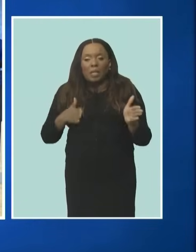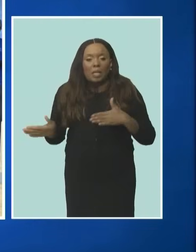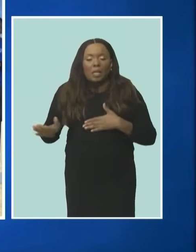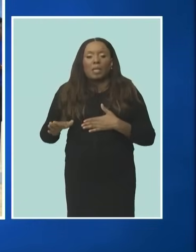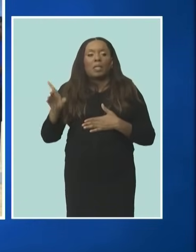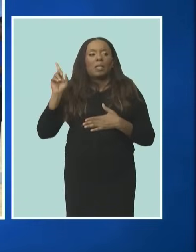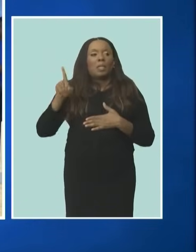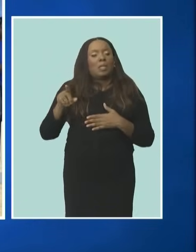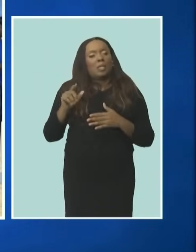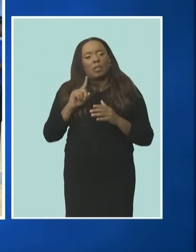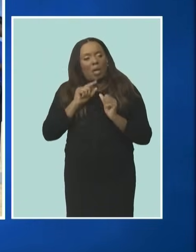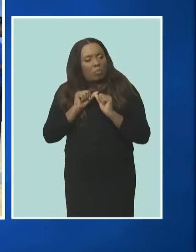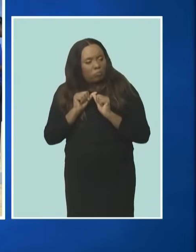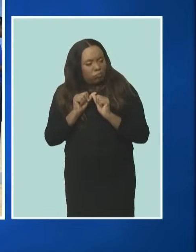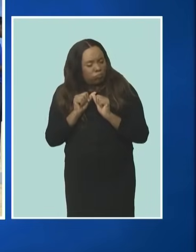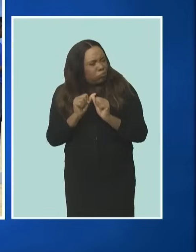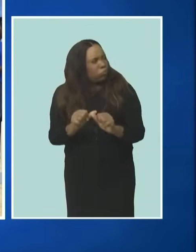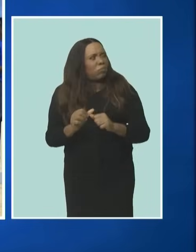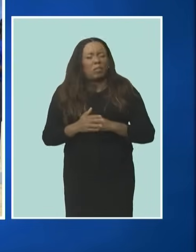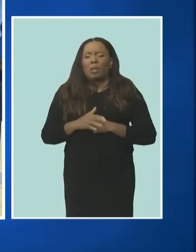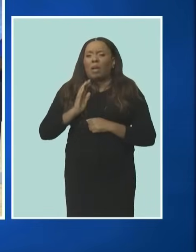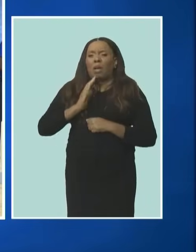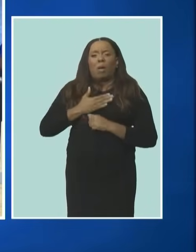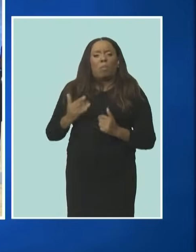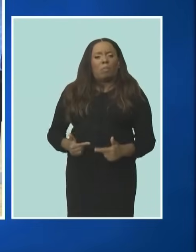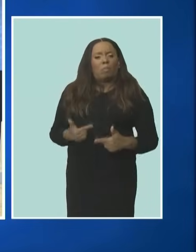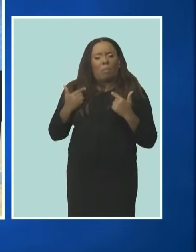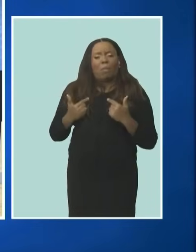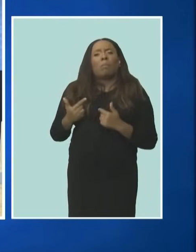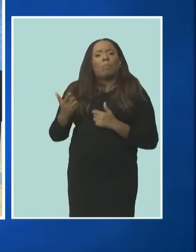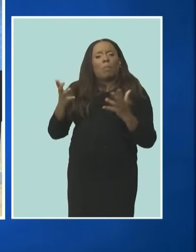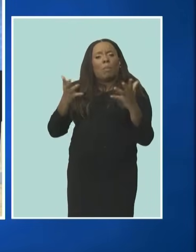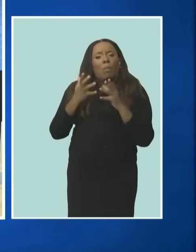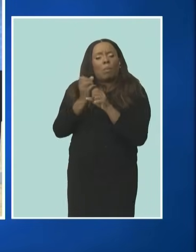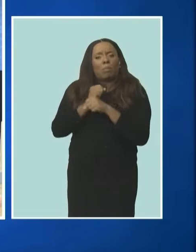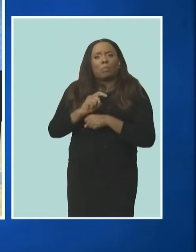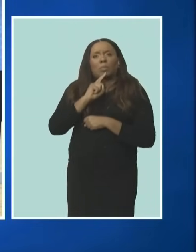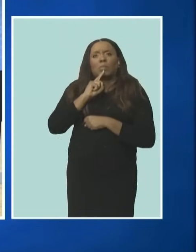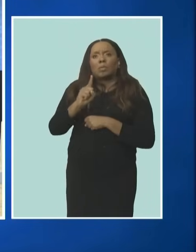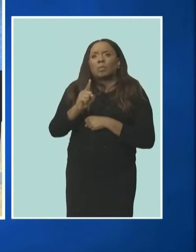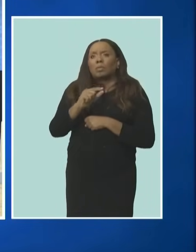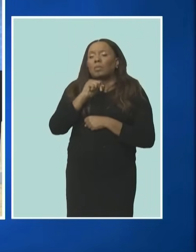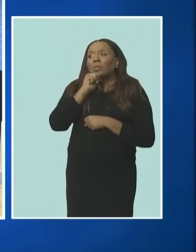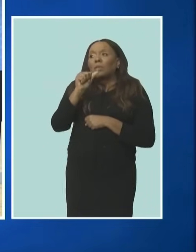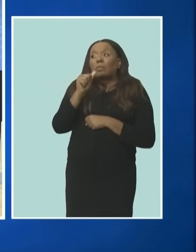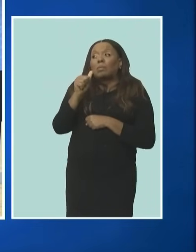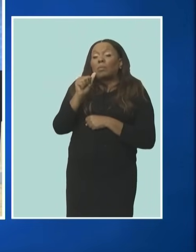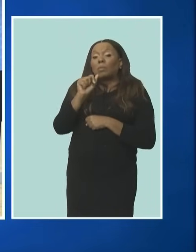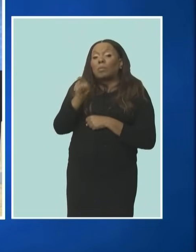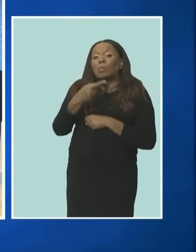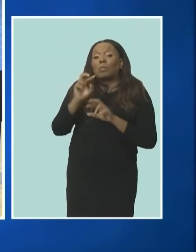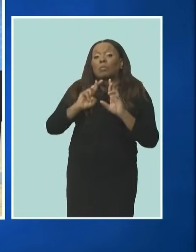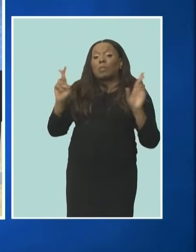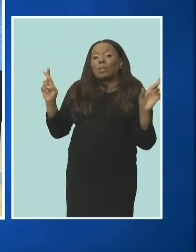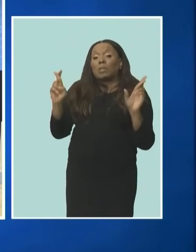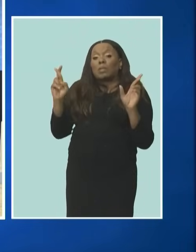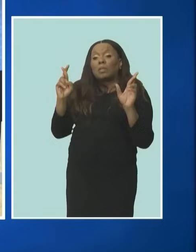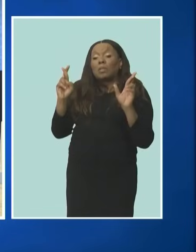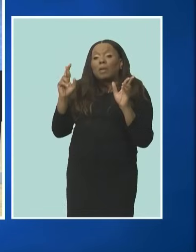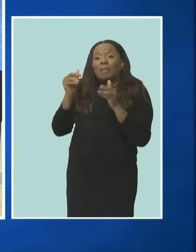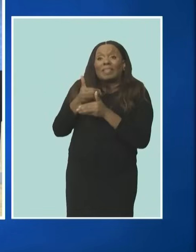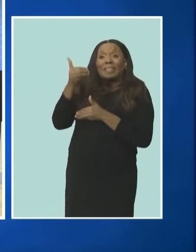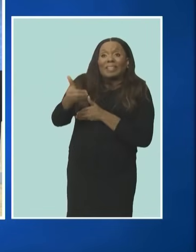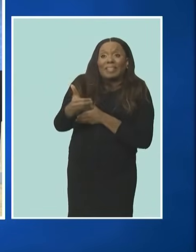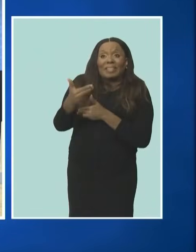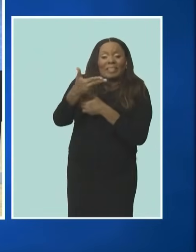that sustainable effort and sustainable living in Barbados to make sure we're not just ready for the next hurricane, but also